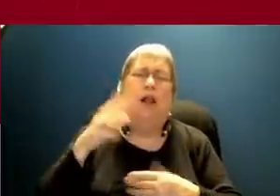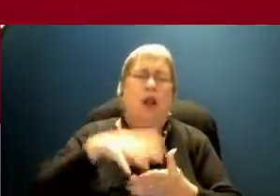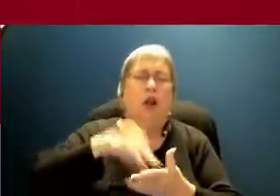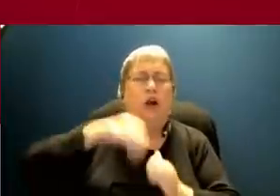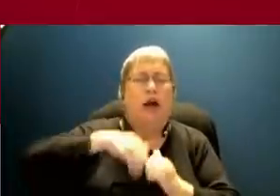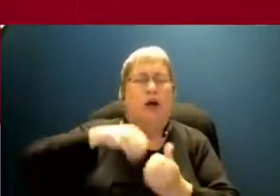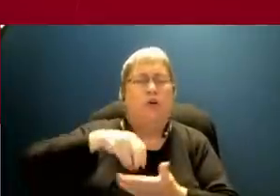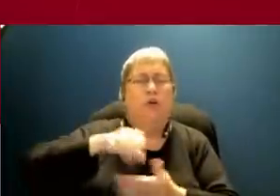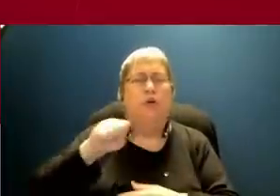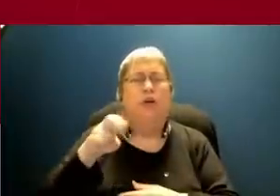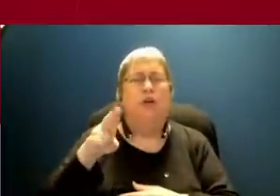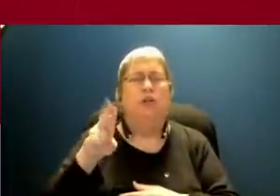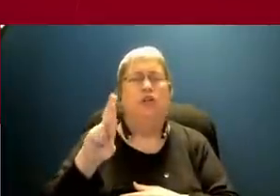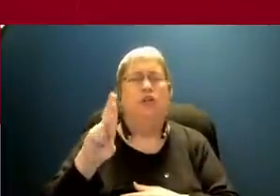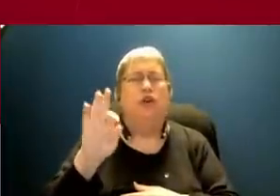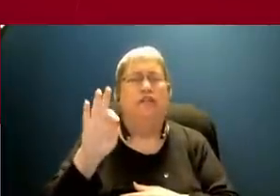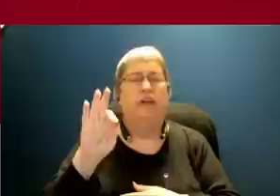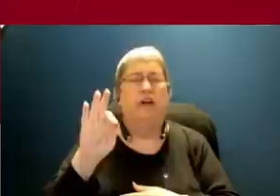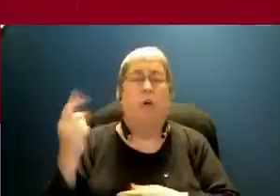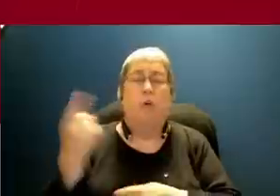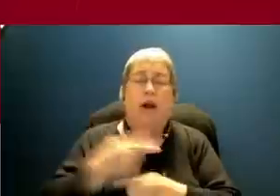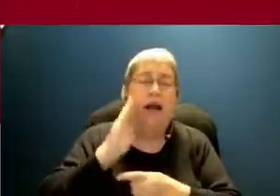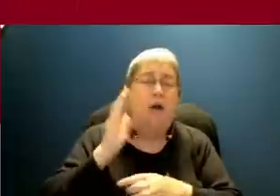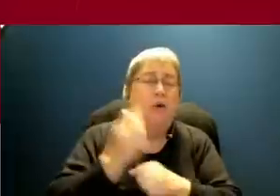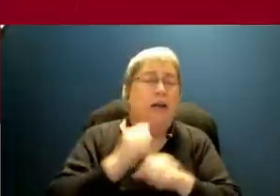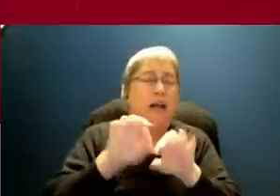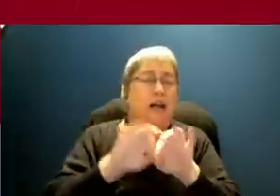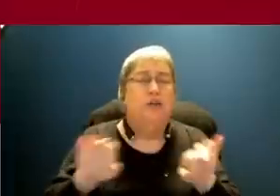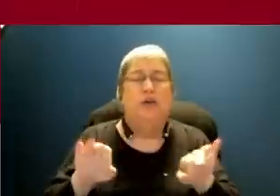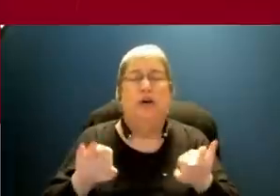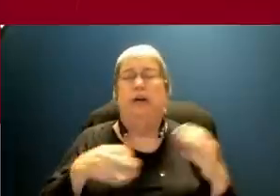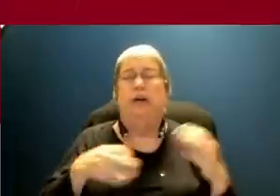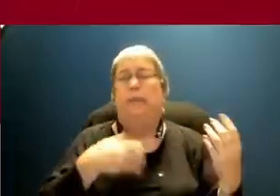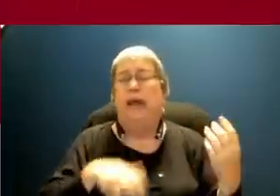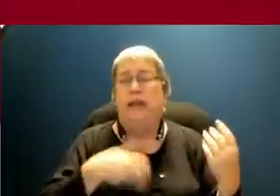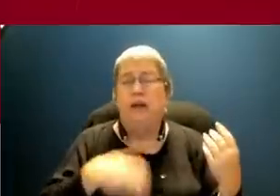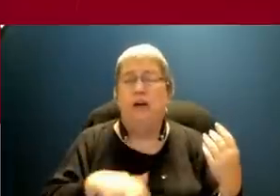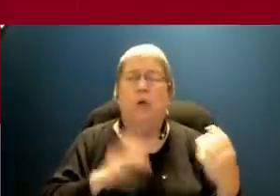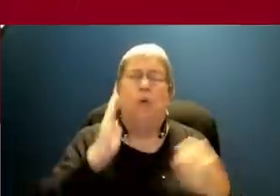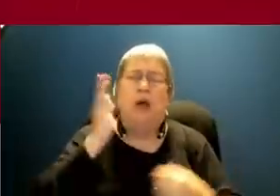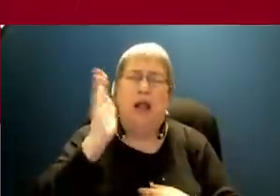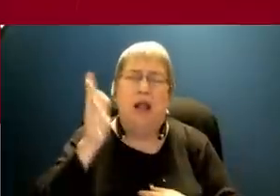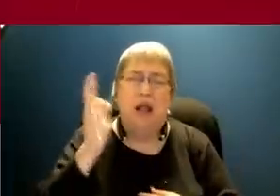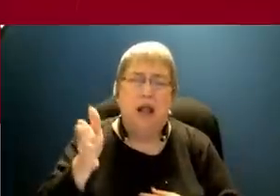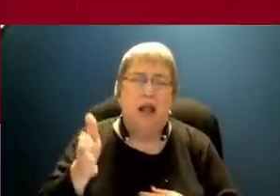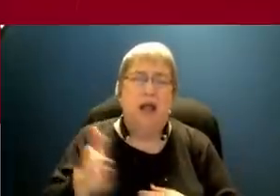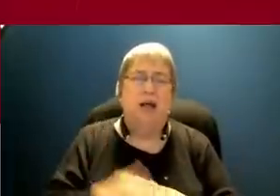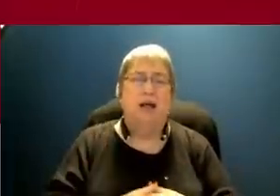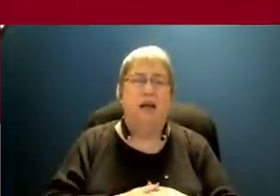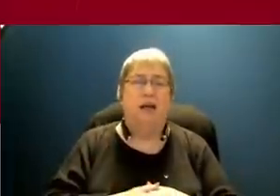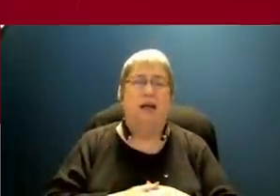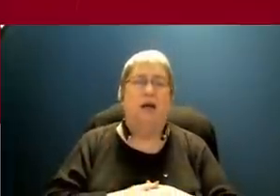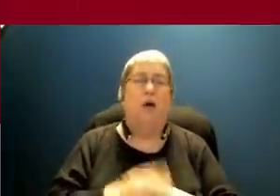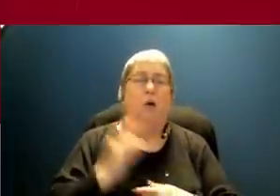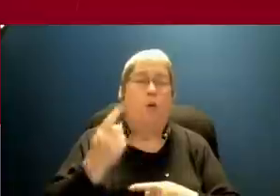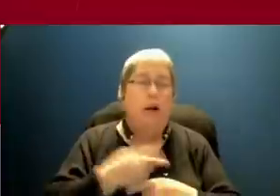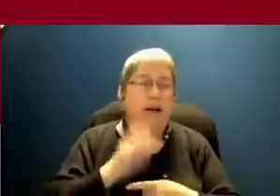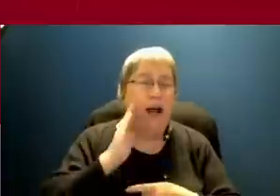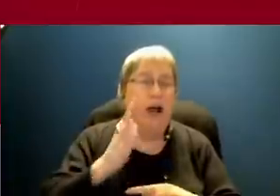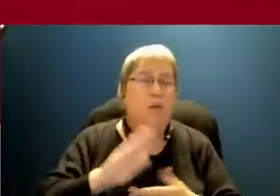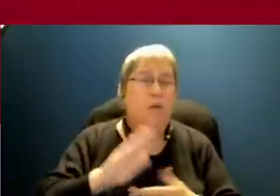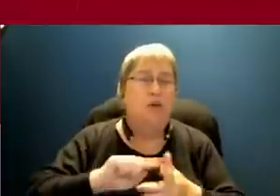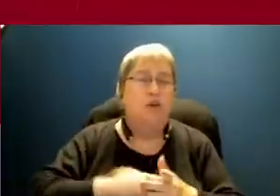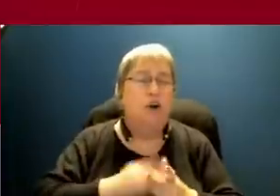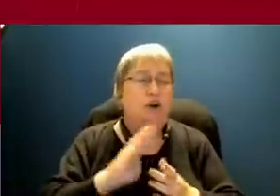I'll get a degree. One day I'll learn to play the guitar. One day I'll compete in track. One day I'll start being nicer to my